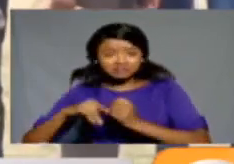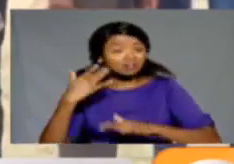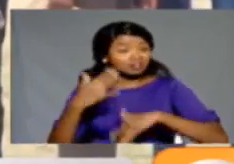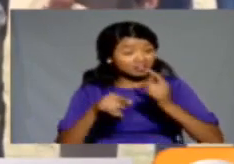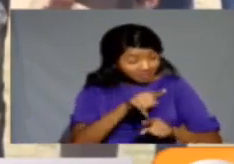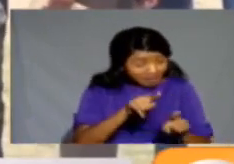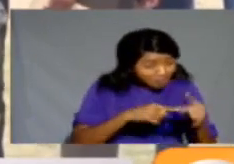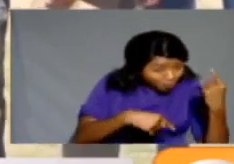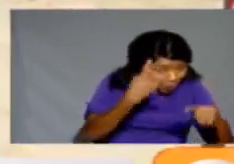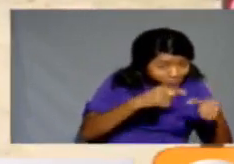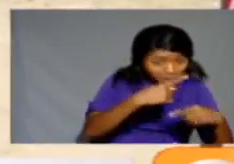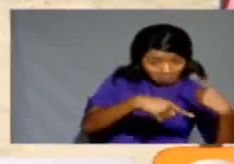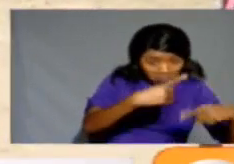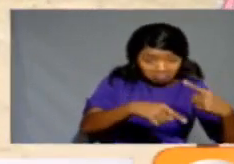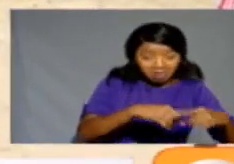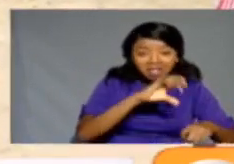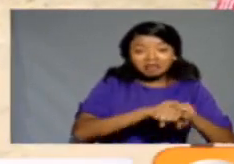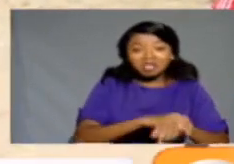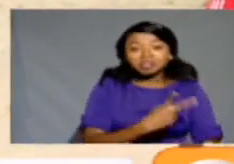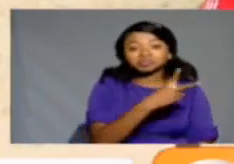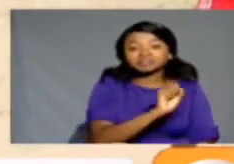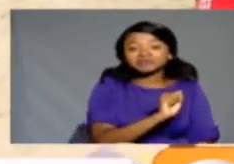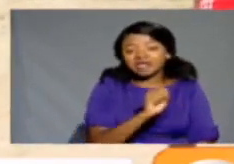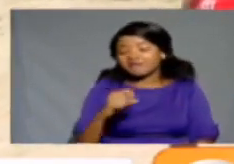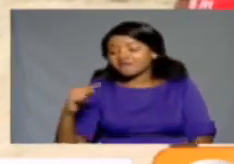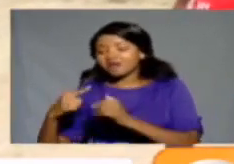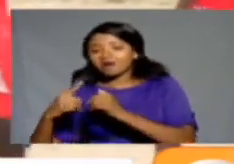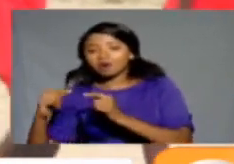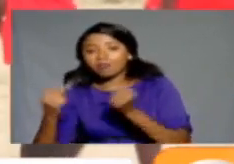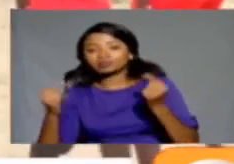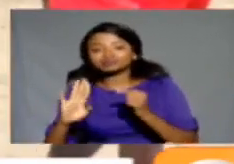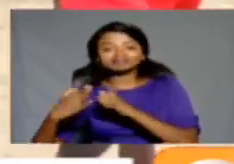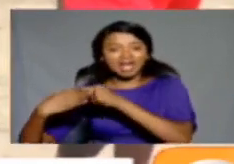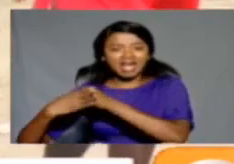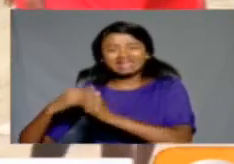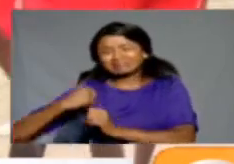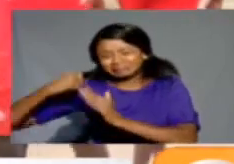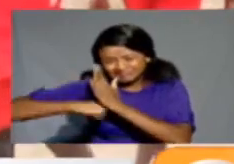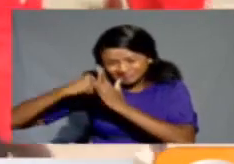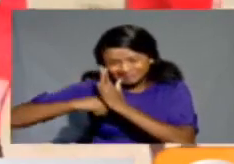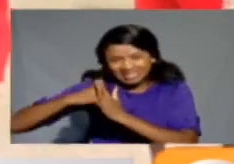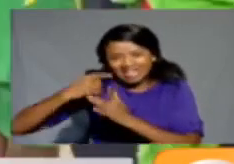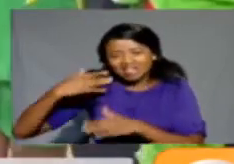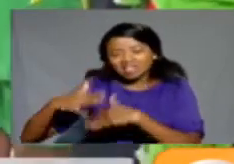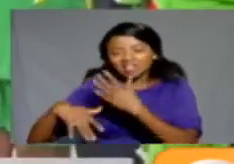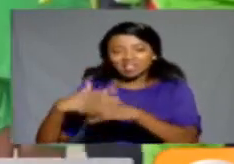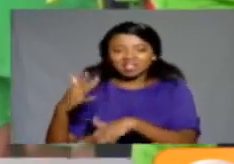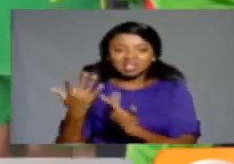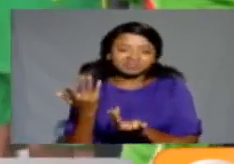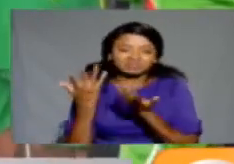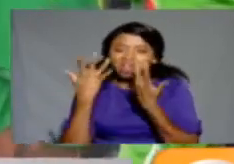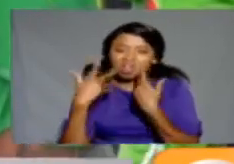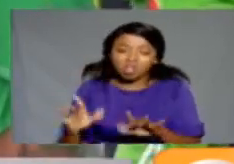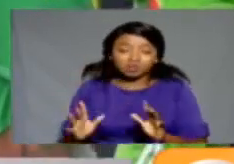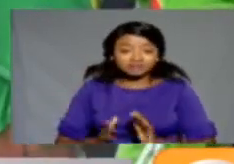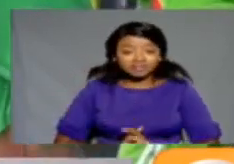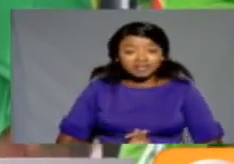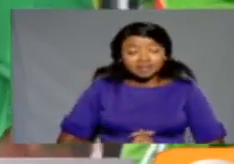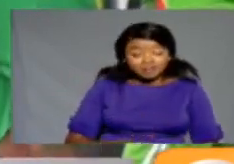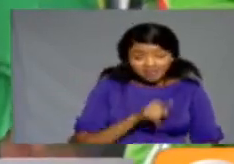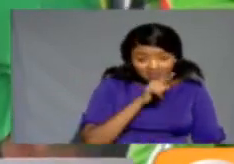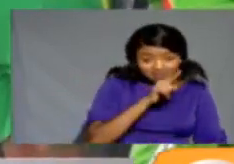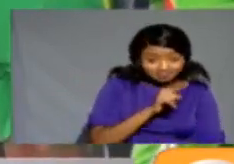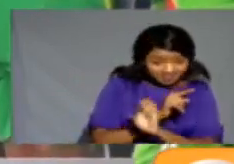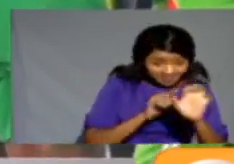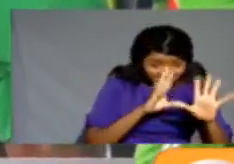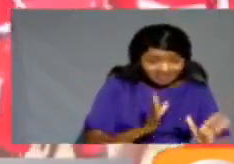in the final set, scoring 25-9 as the opponents struggled to salvage the match. The East African Schools champions have set their